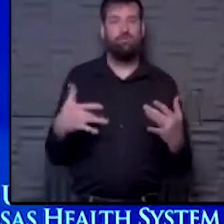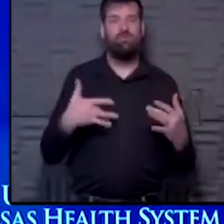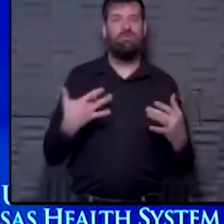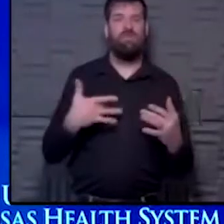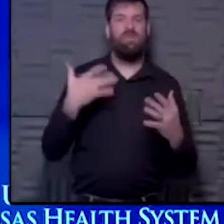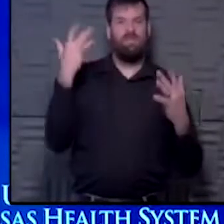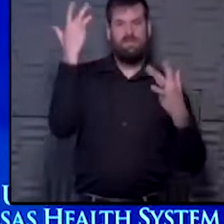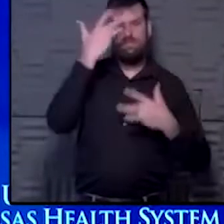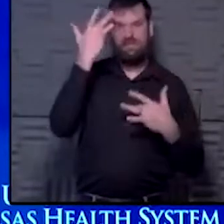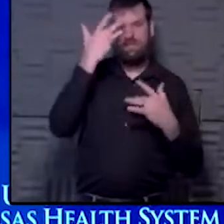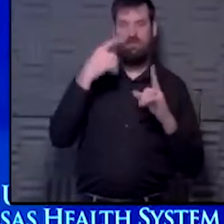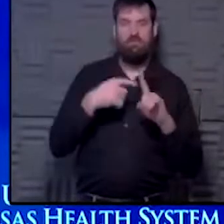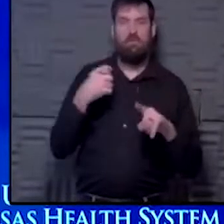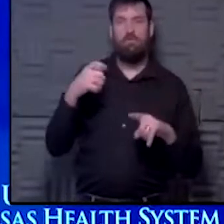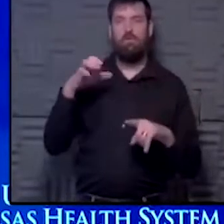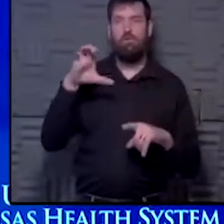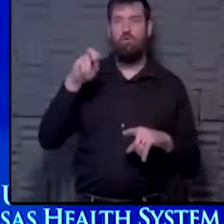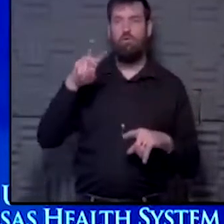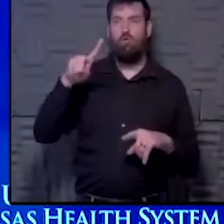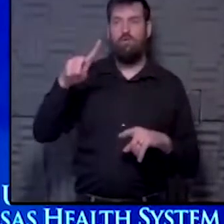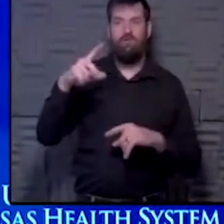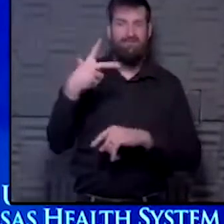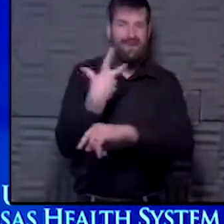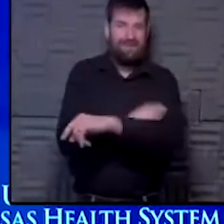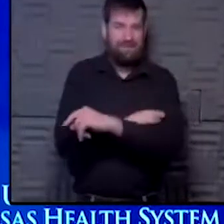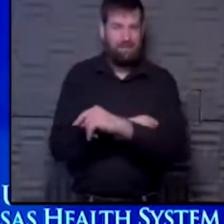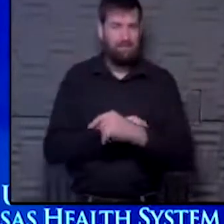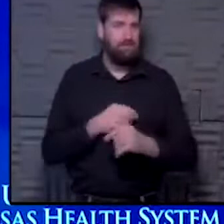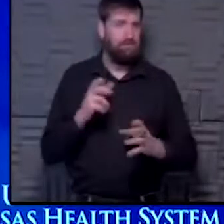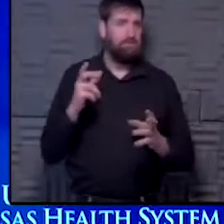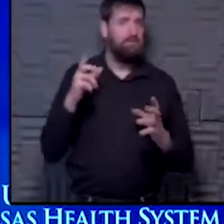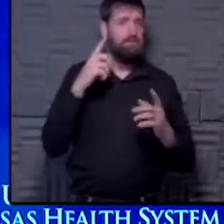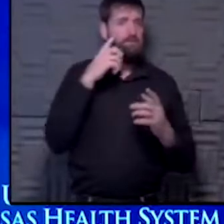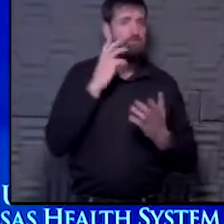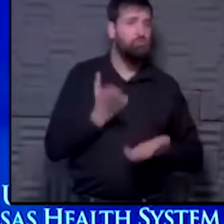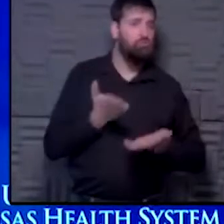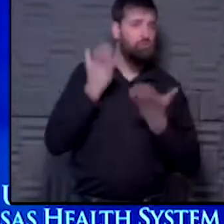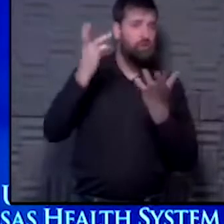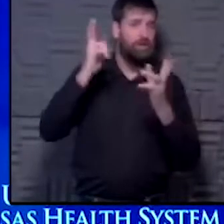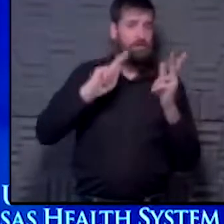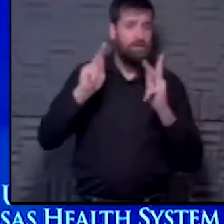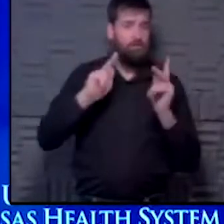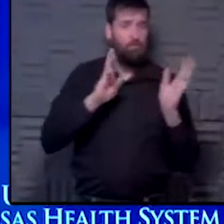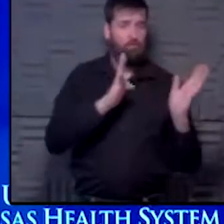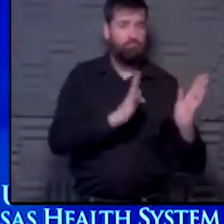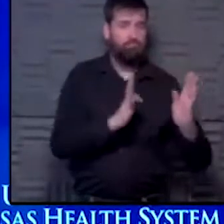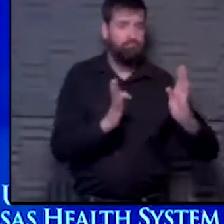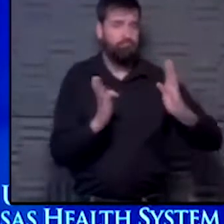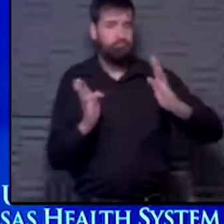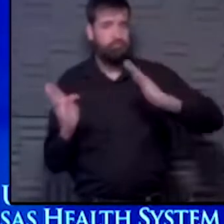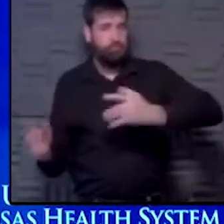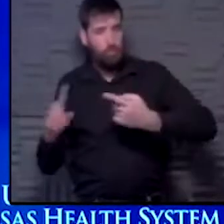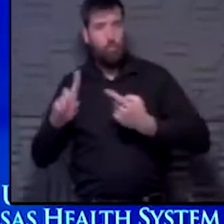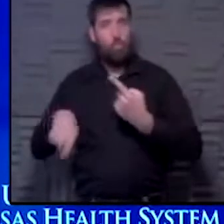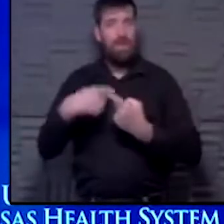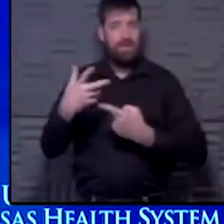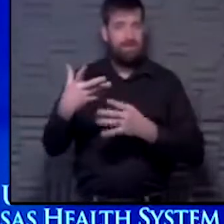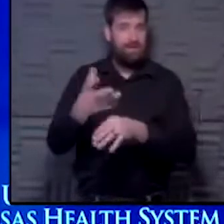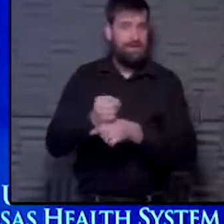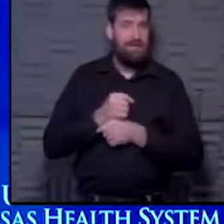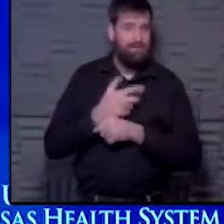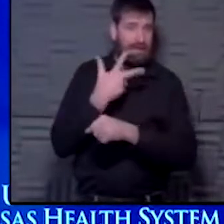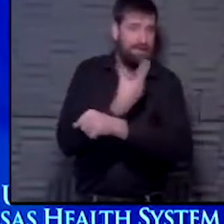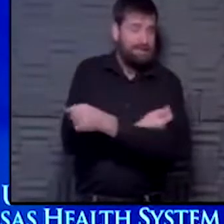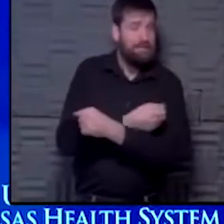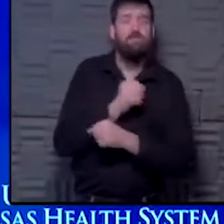sick from their COVID vaccines. Would you suggest people stagger when they get the vaccine in relation to people around them, or should they just get